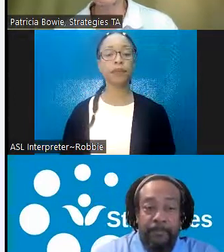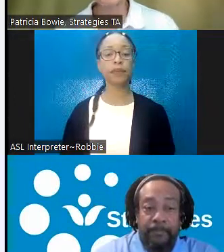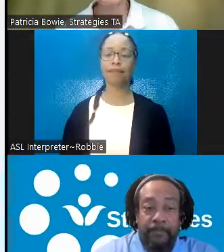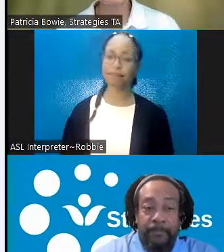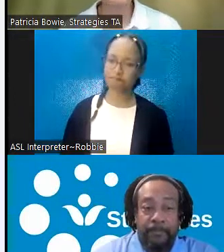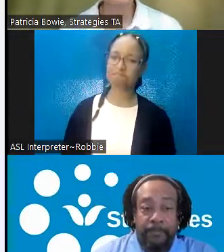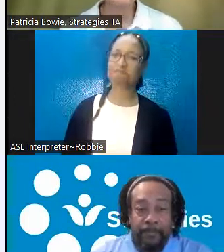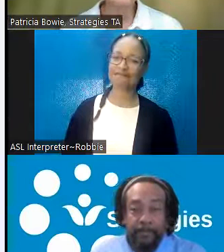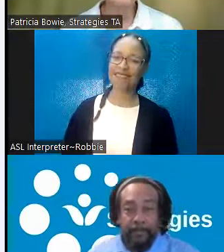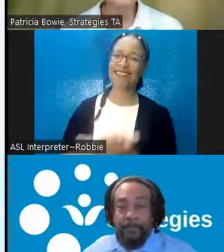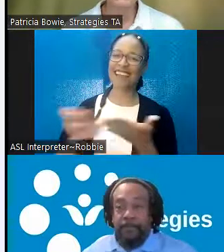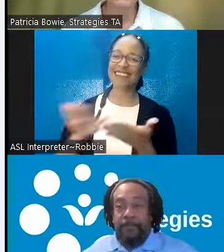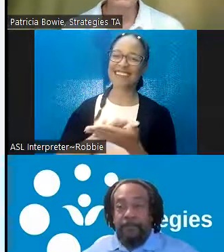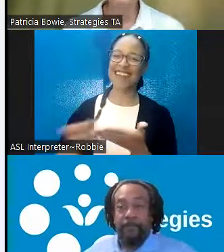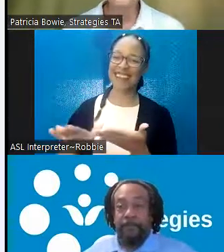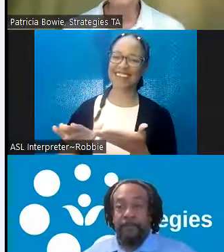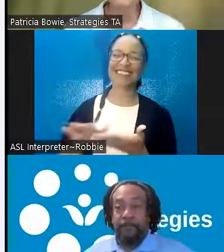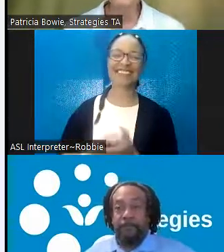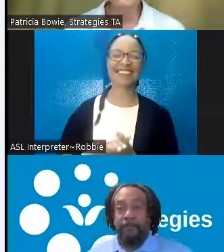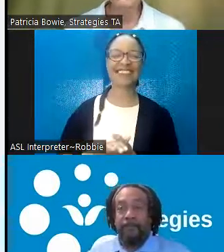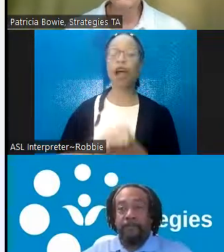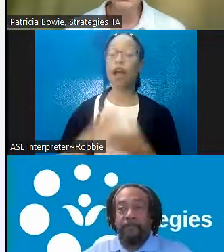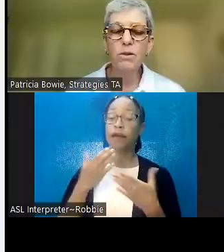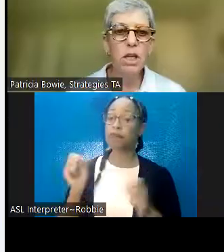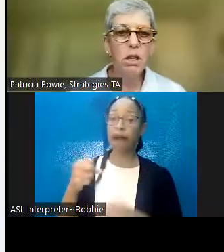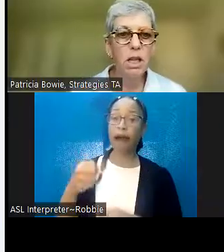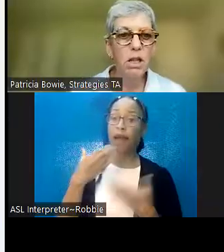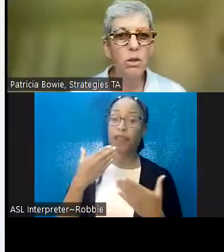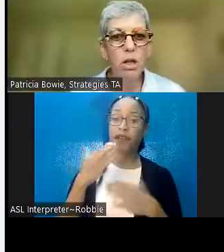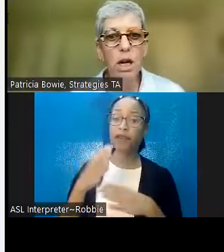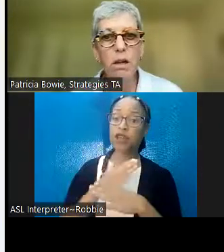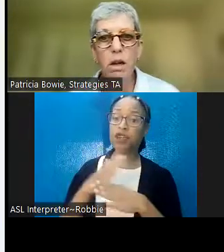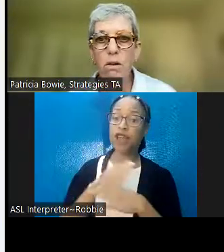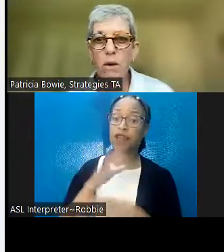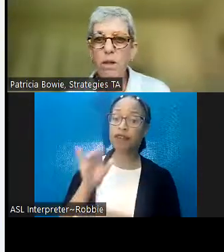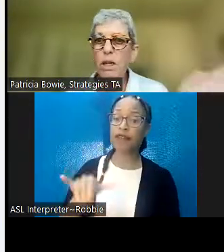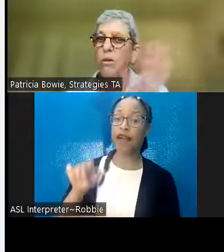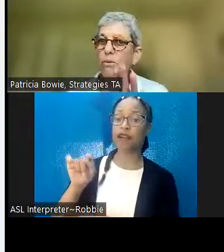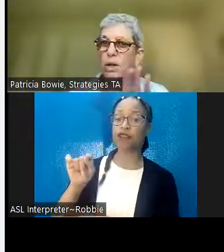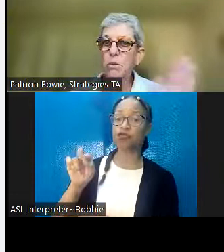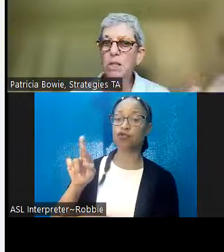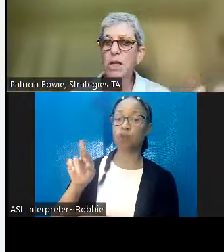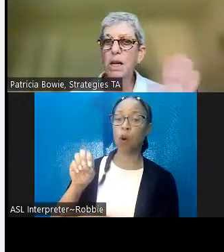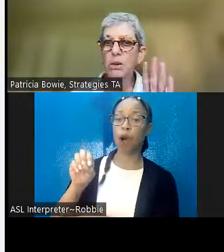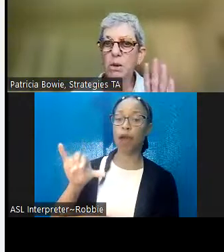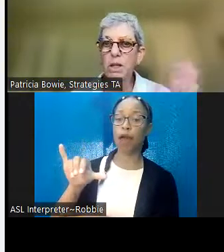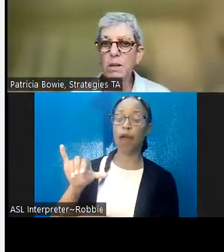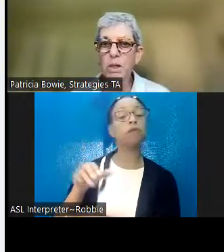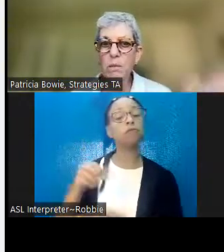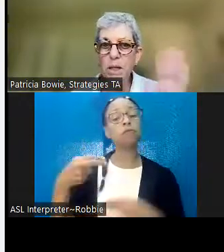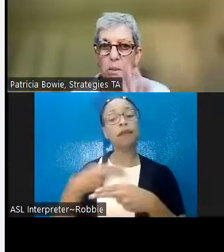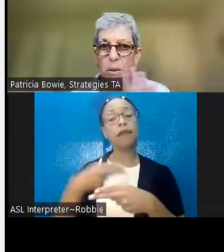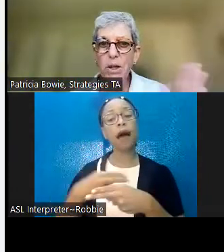Nice, nice. No, thanks for sharing that, Troy. Right, if we could even flip to the next